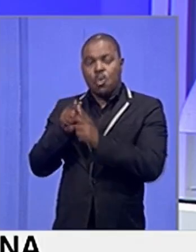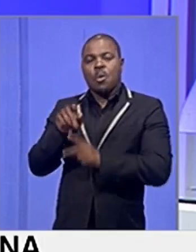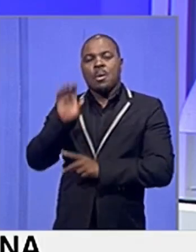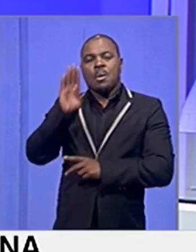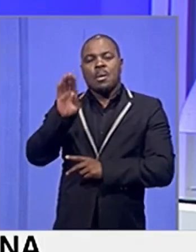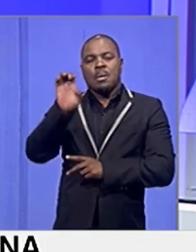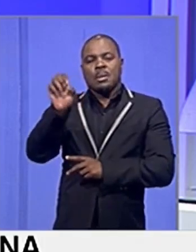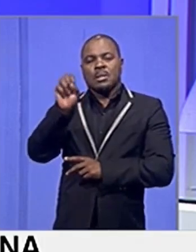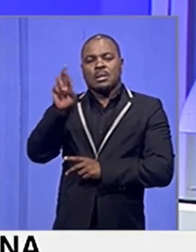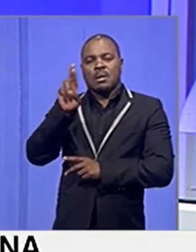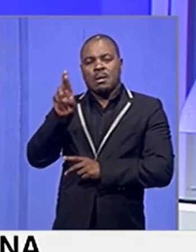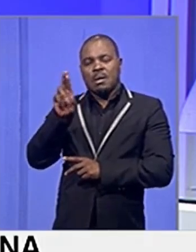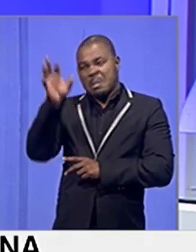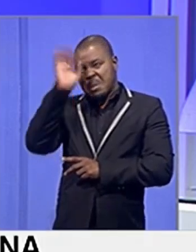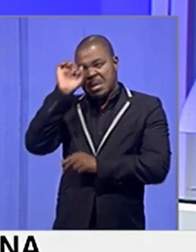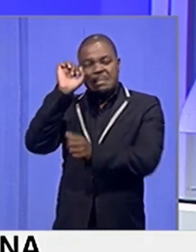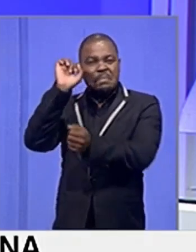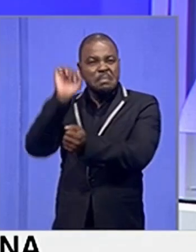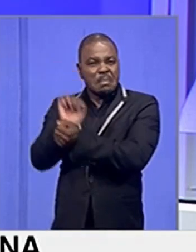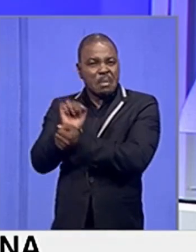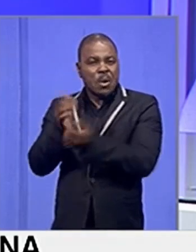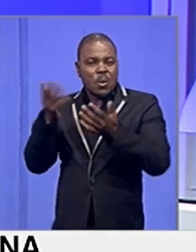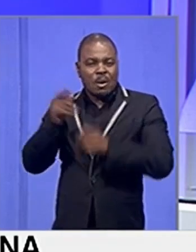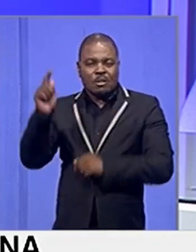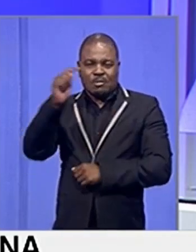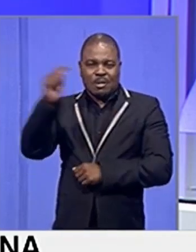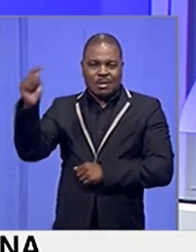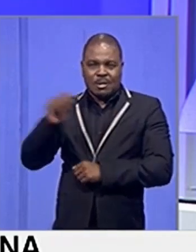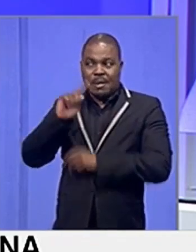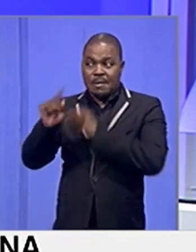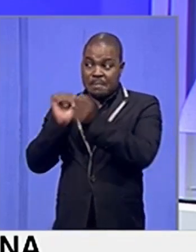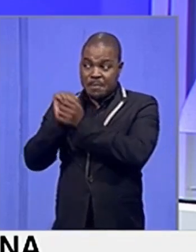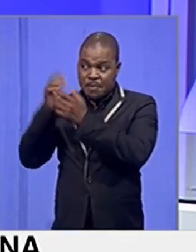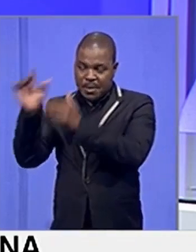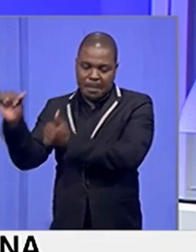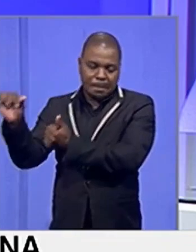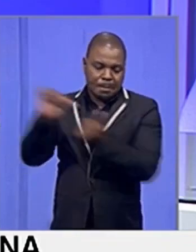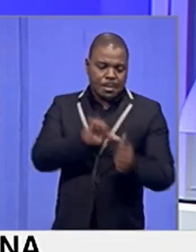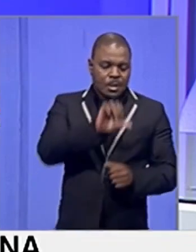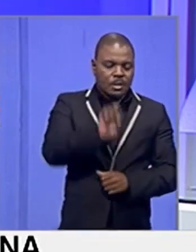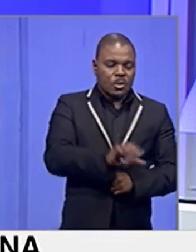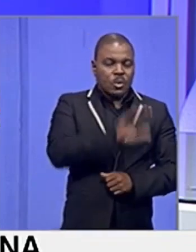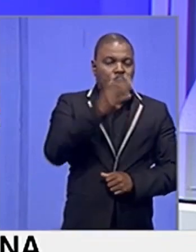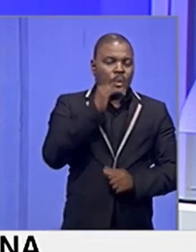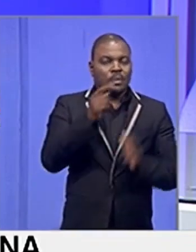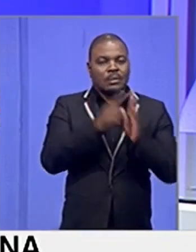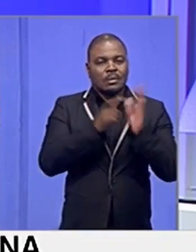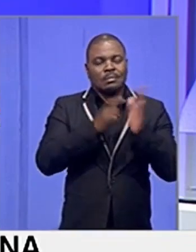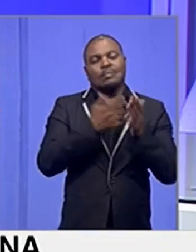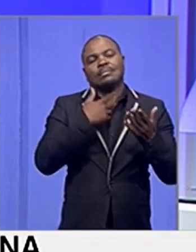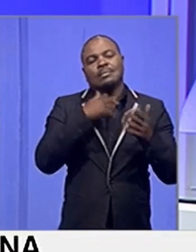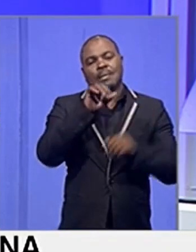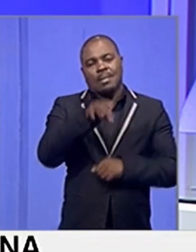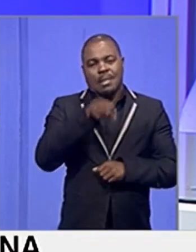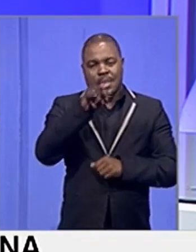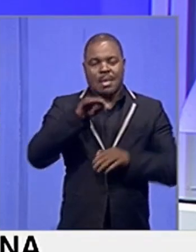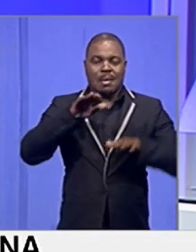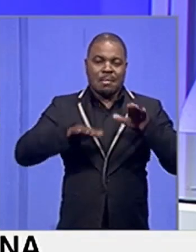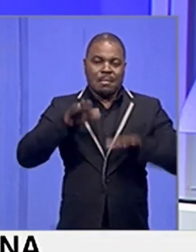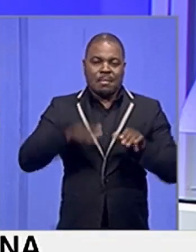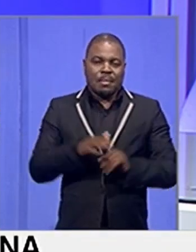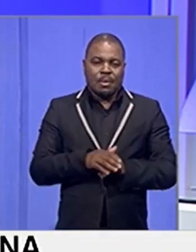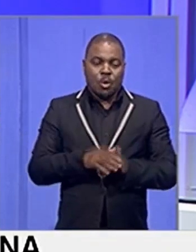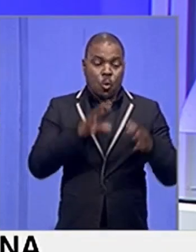Pesta ba swerwe ke maphodisa ka Tanzania le go busetswa Afrika Borwa ka la 13 Aprele. Ba kgoro ya